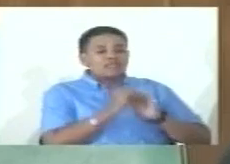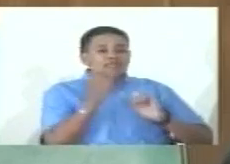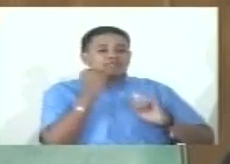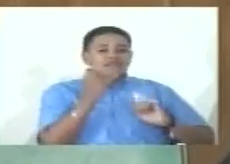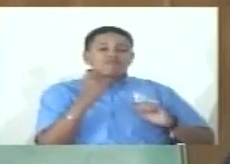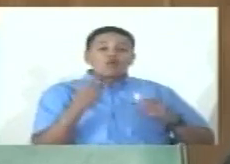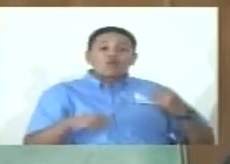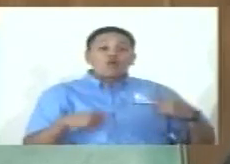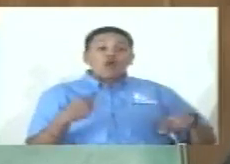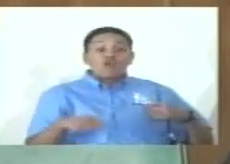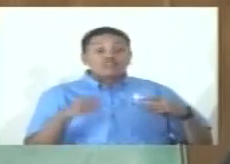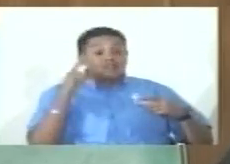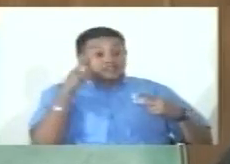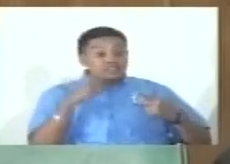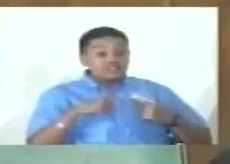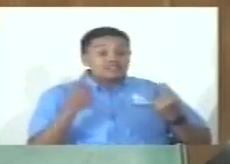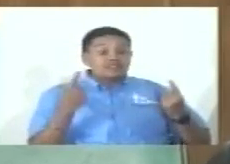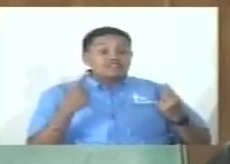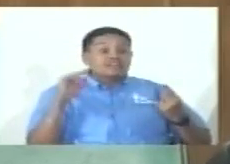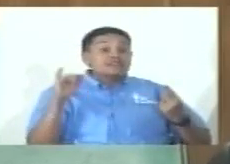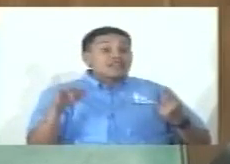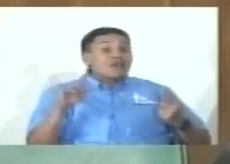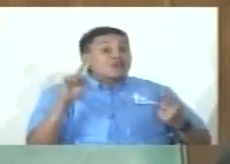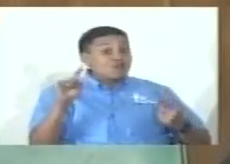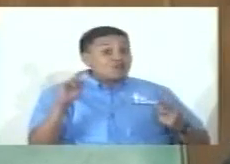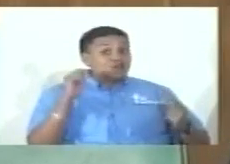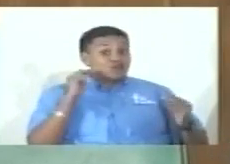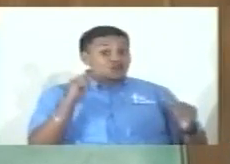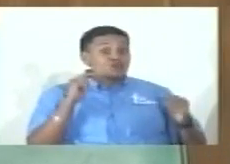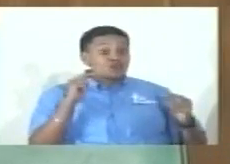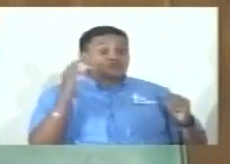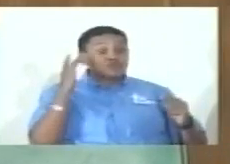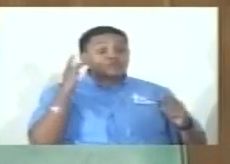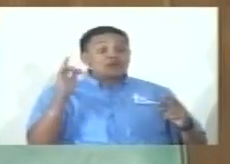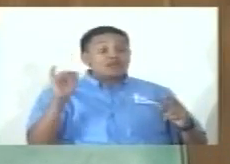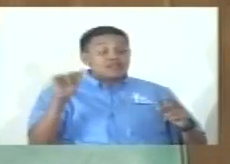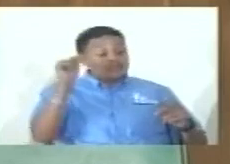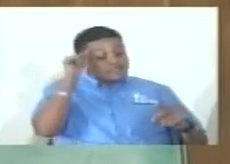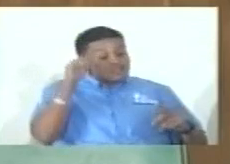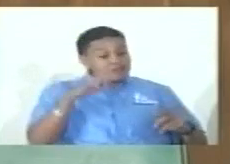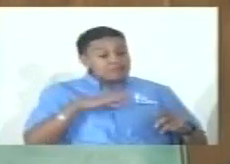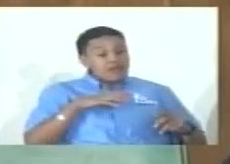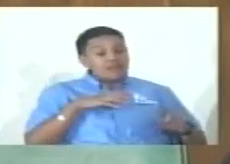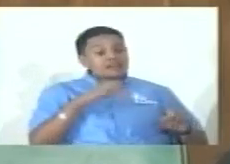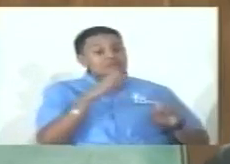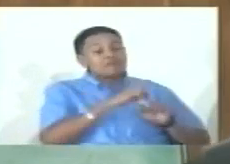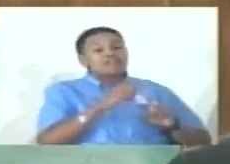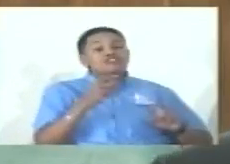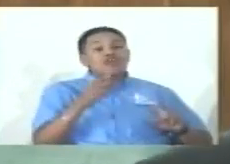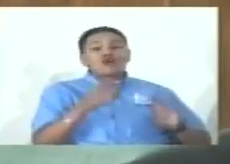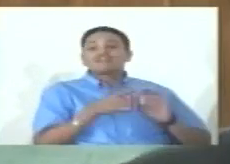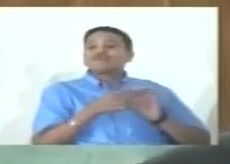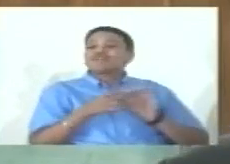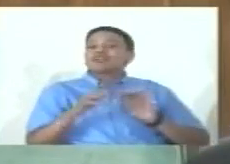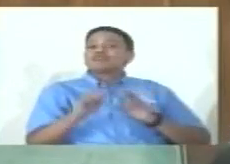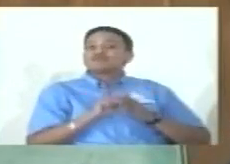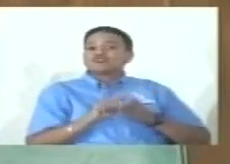disagree, that makes the news, because that's man biting dog in the sense of